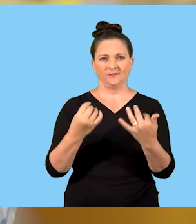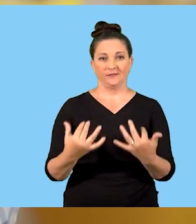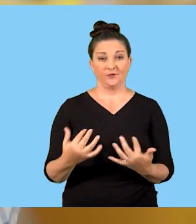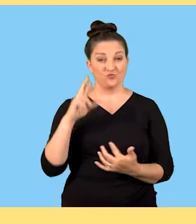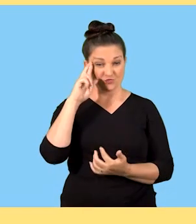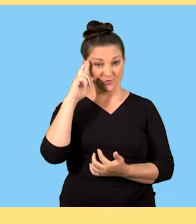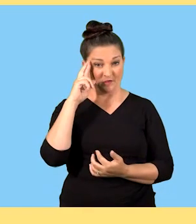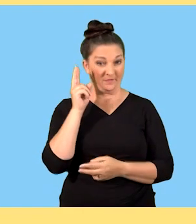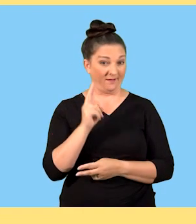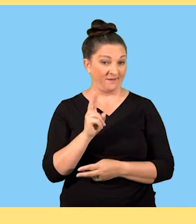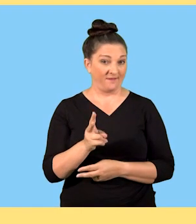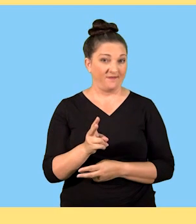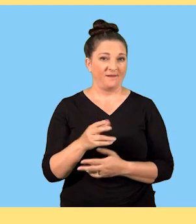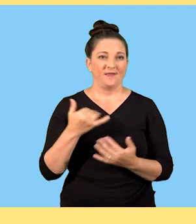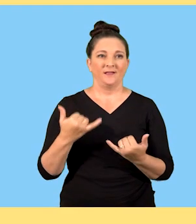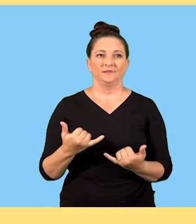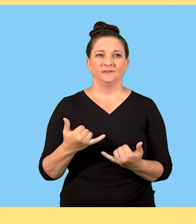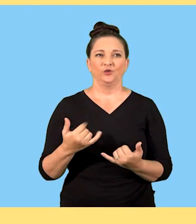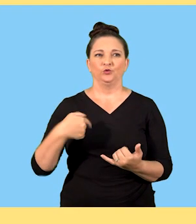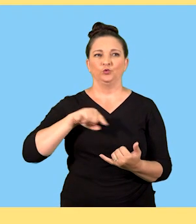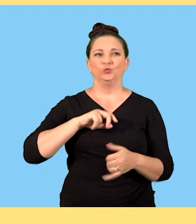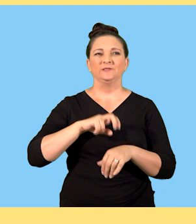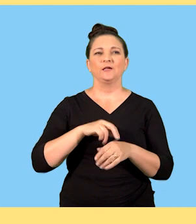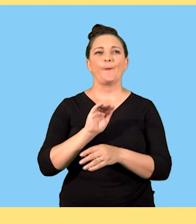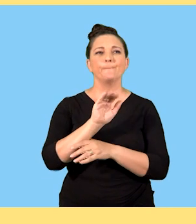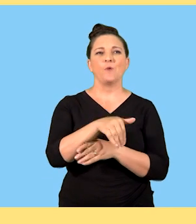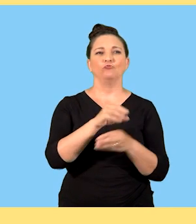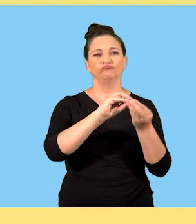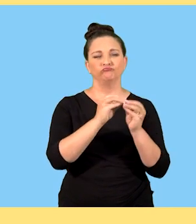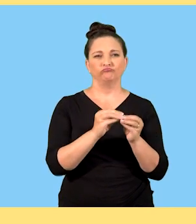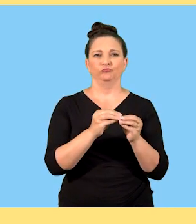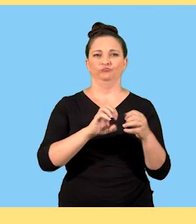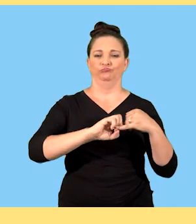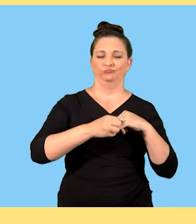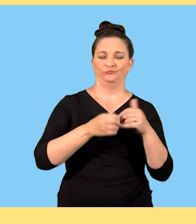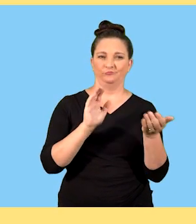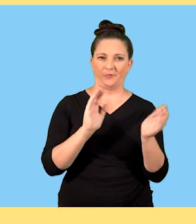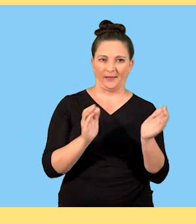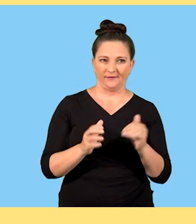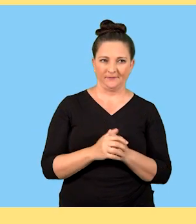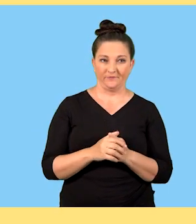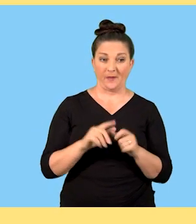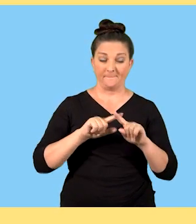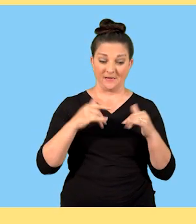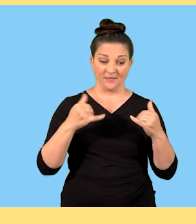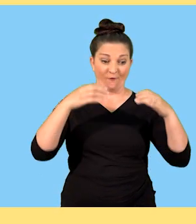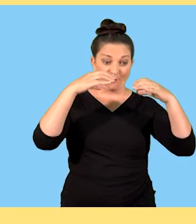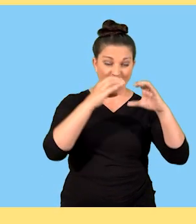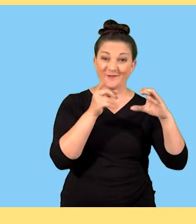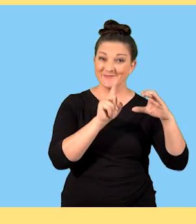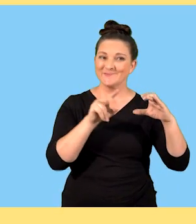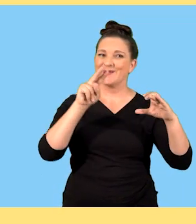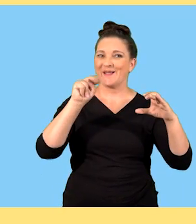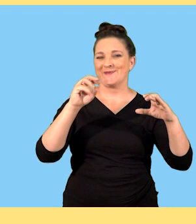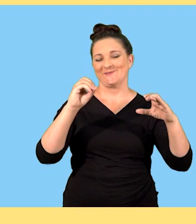begin. Remember, we are given again a post-adjustment trial balance. And what we are looking at is the